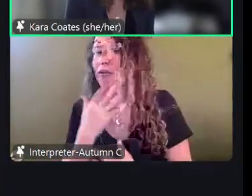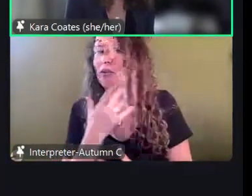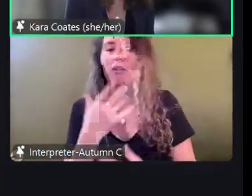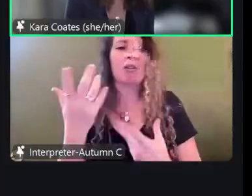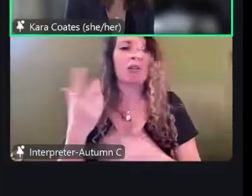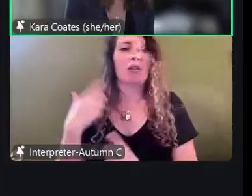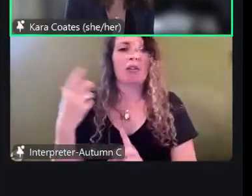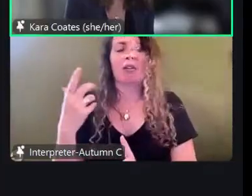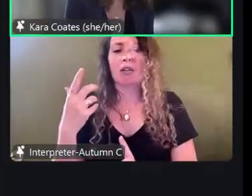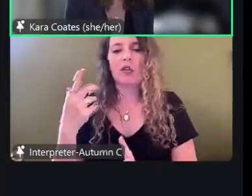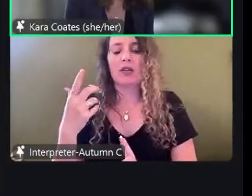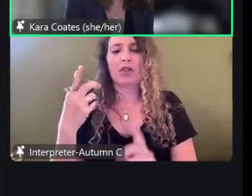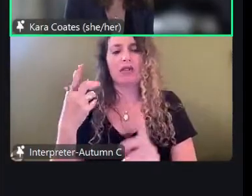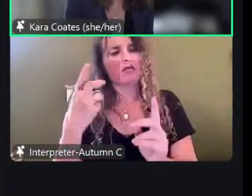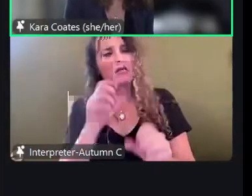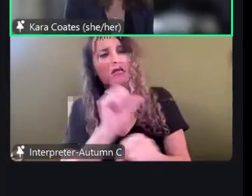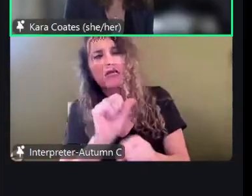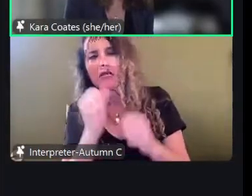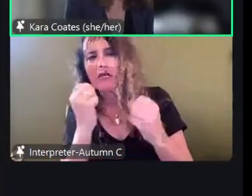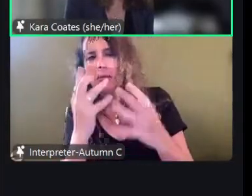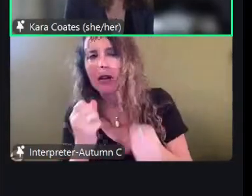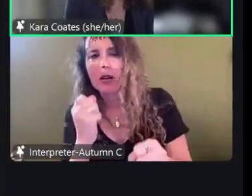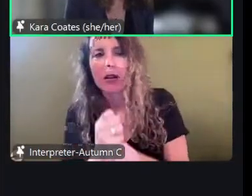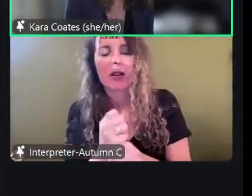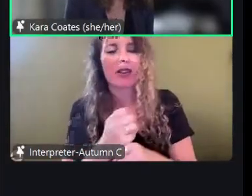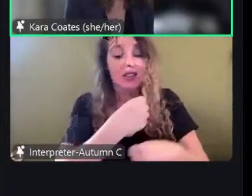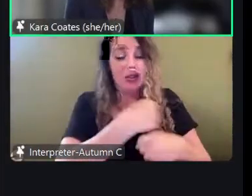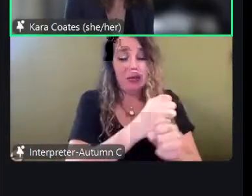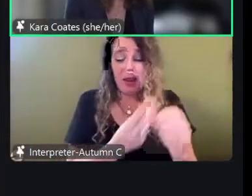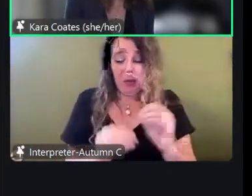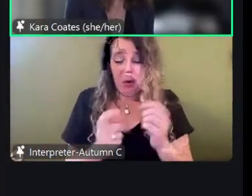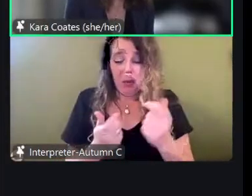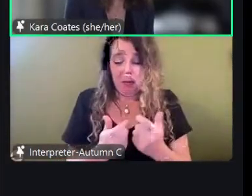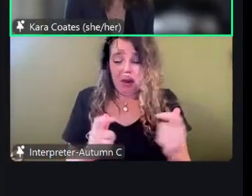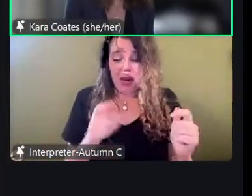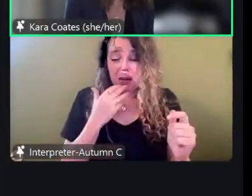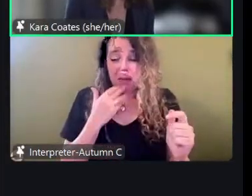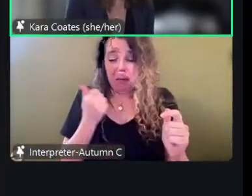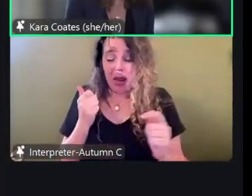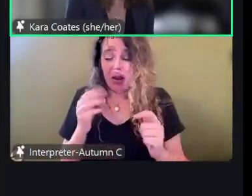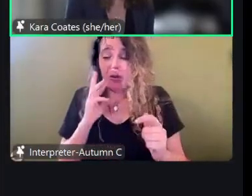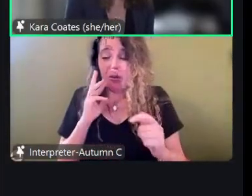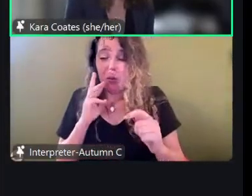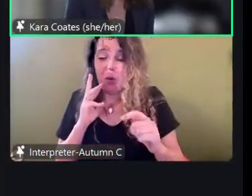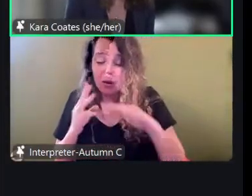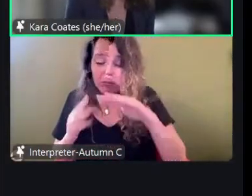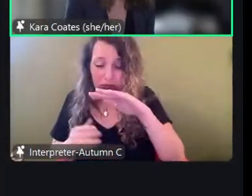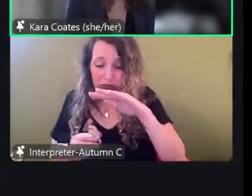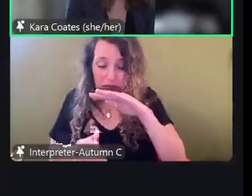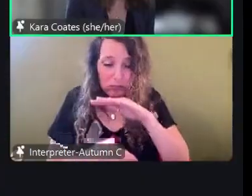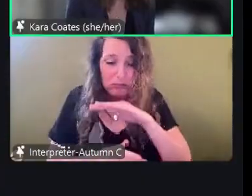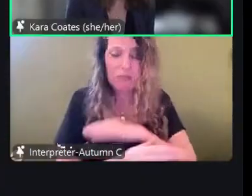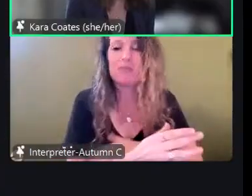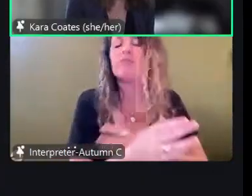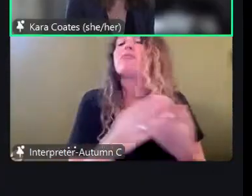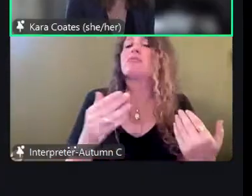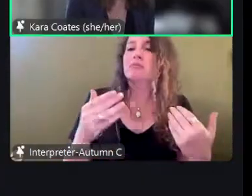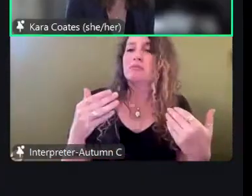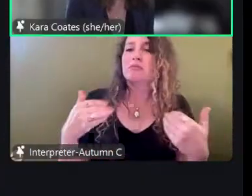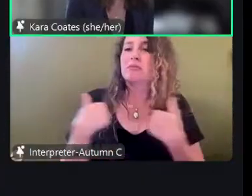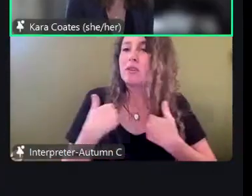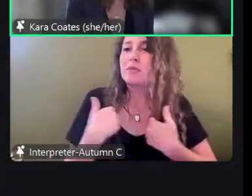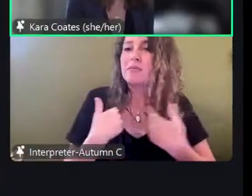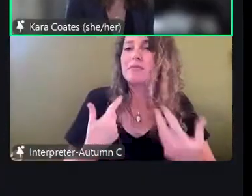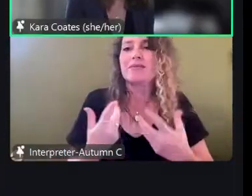I figured that despite many trials to breed bigger and better aquatic living things, some remain small with some innate problems and not